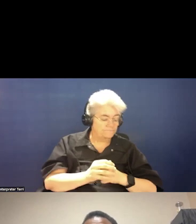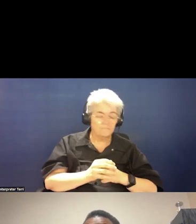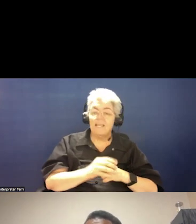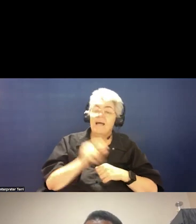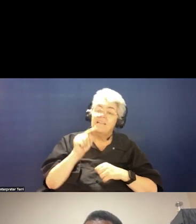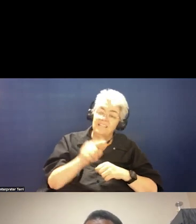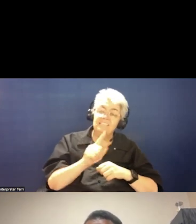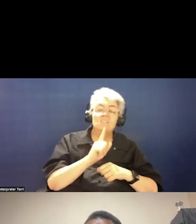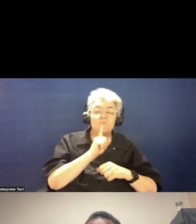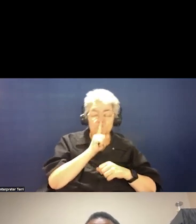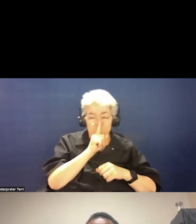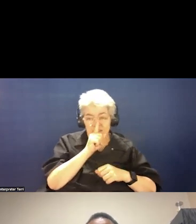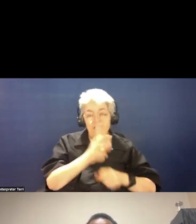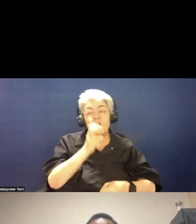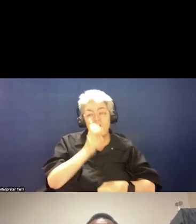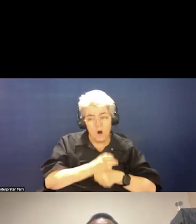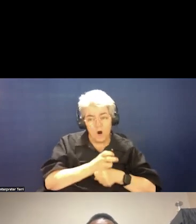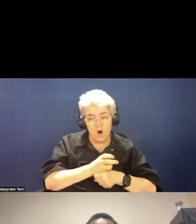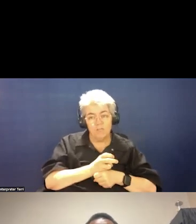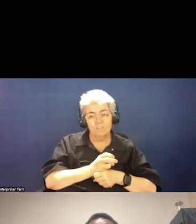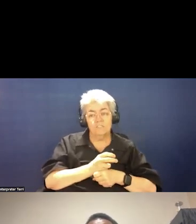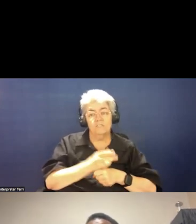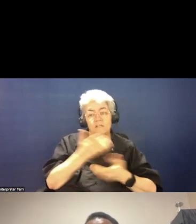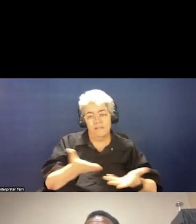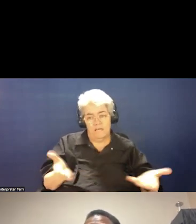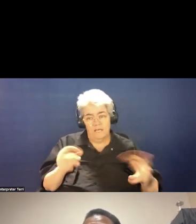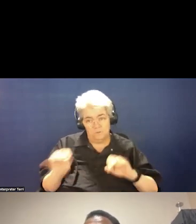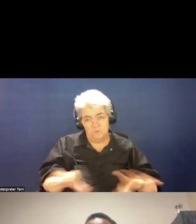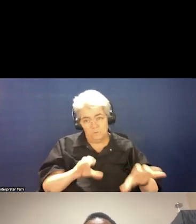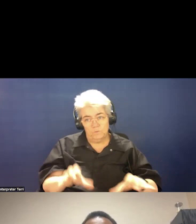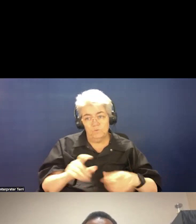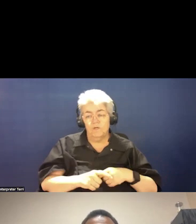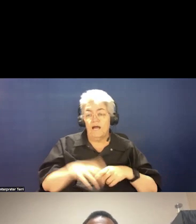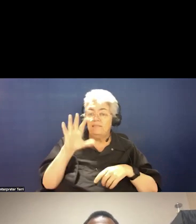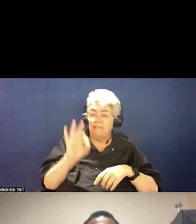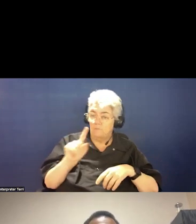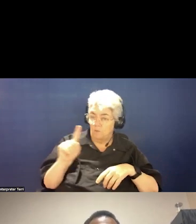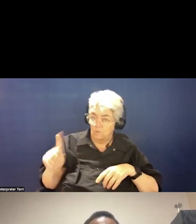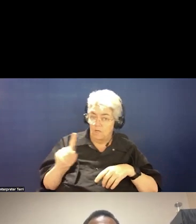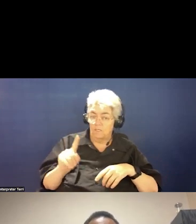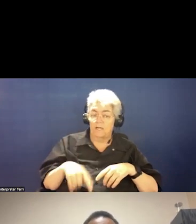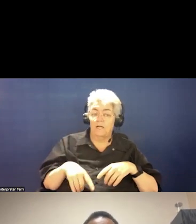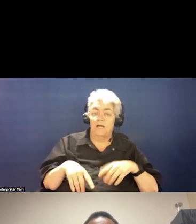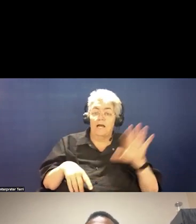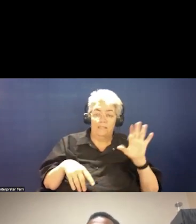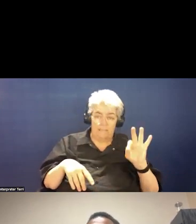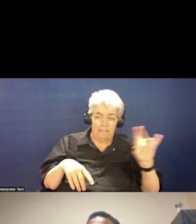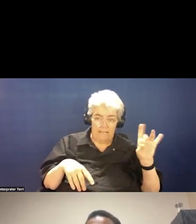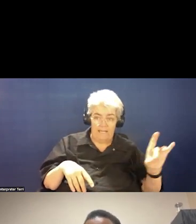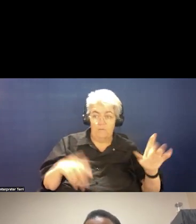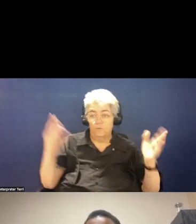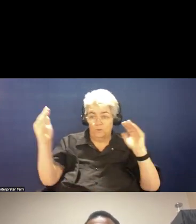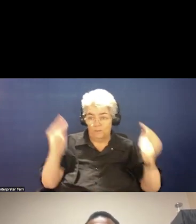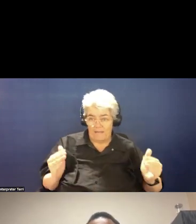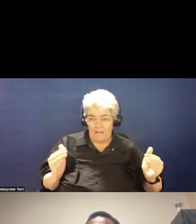very heavy lift. And 911, when you compare how long